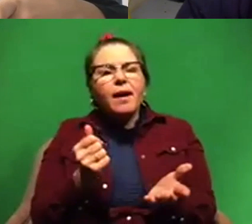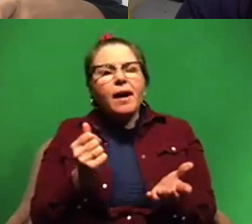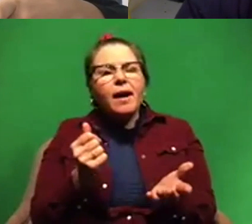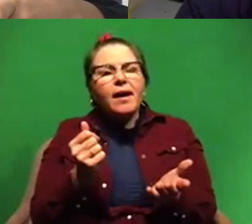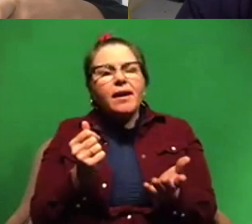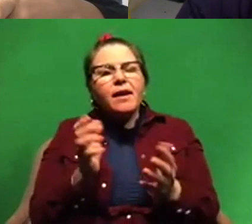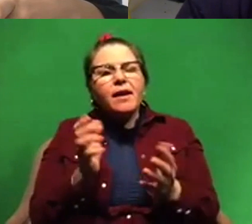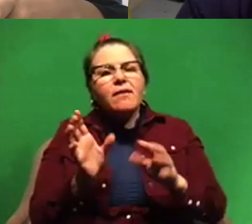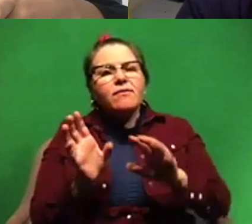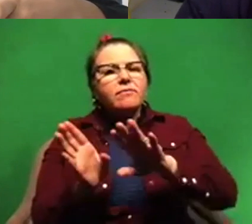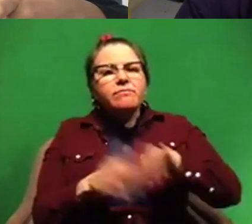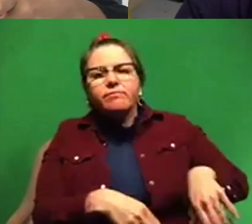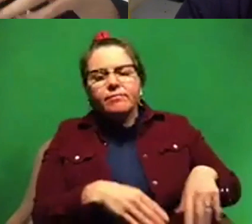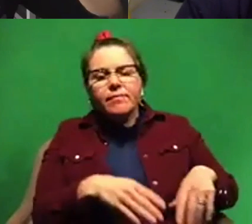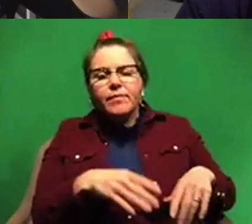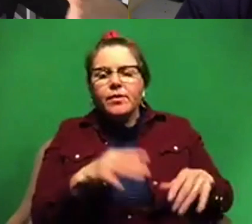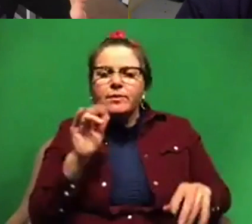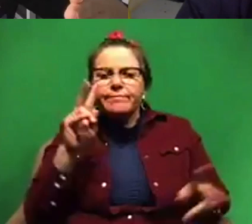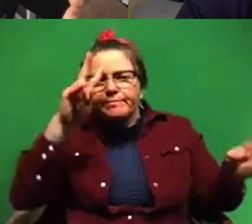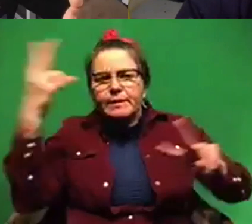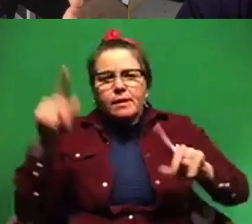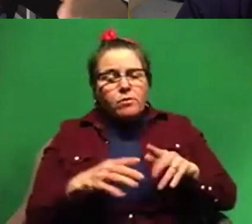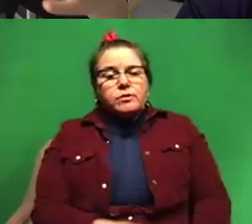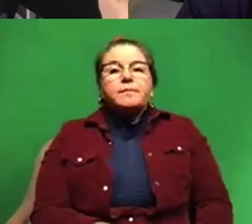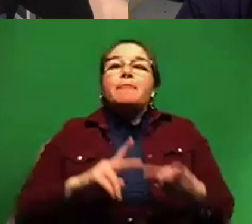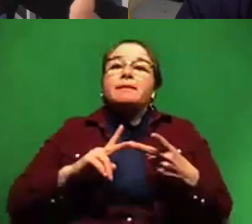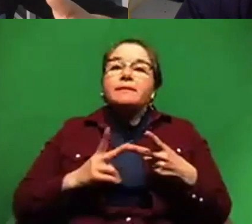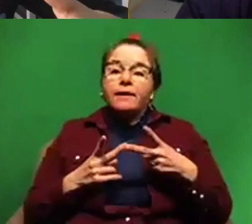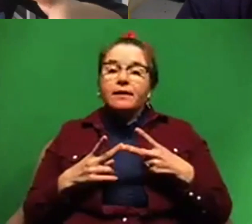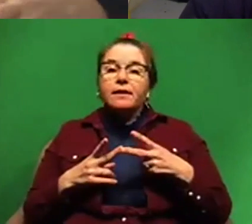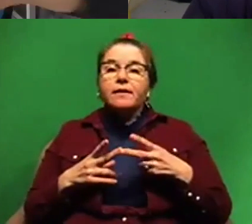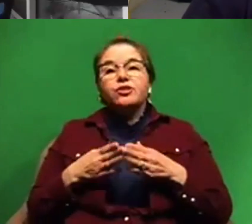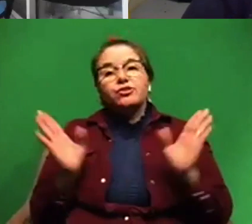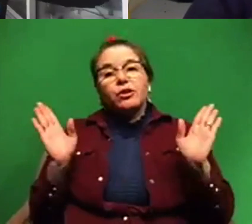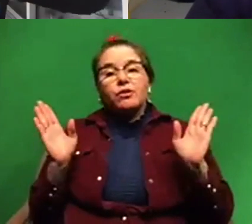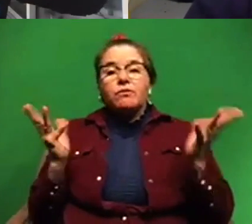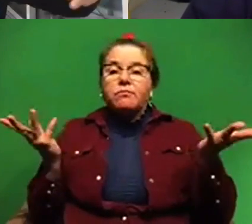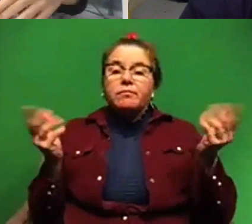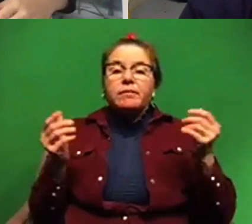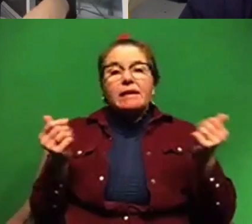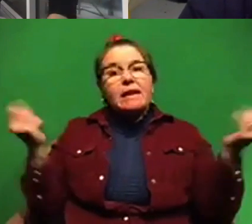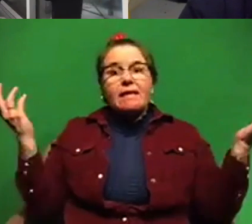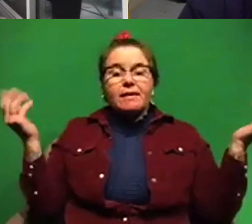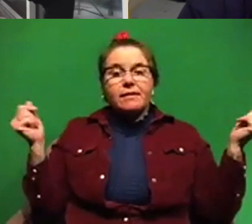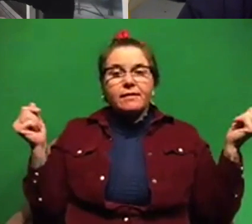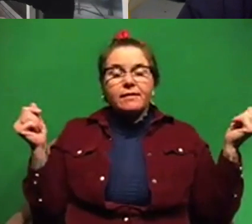them. And the second question, the general thing about anything to